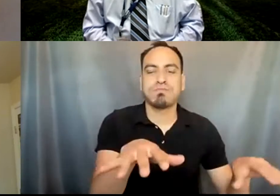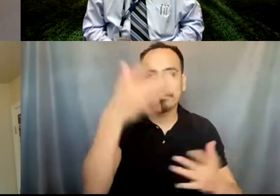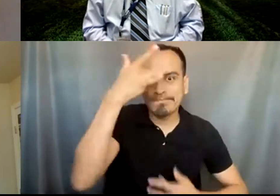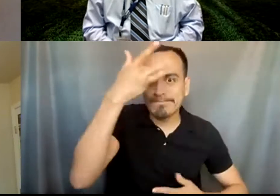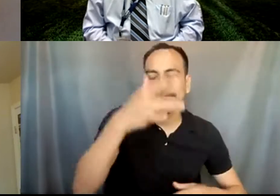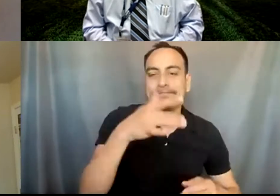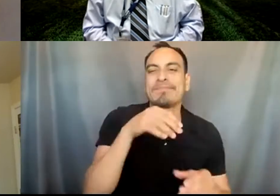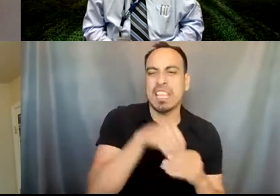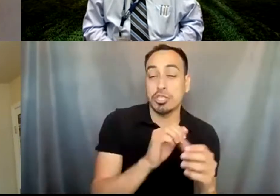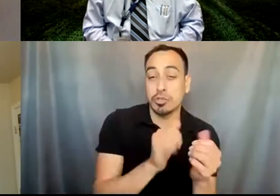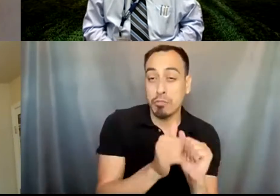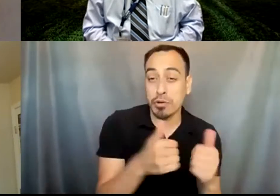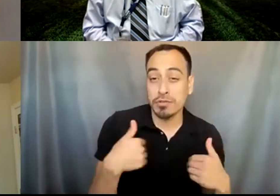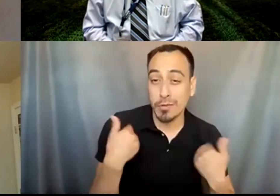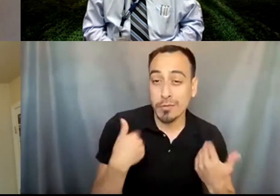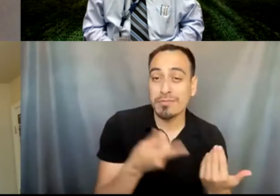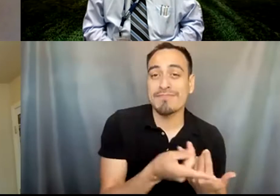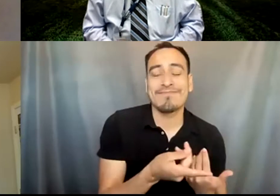some concern about